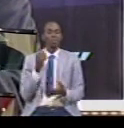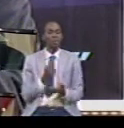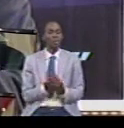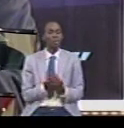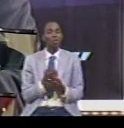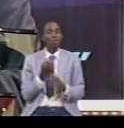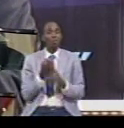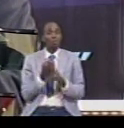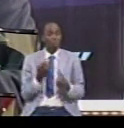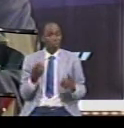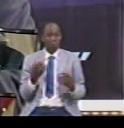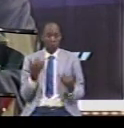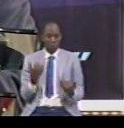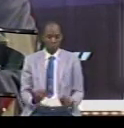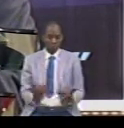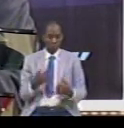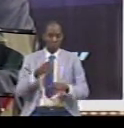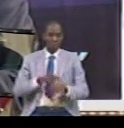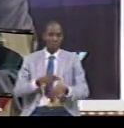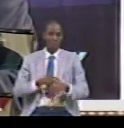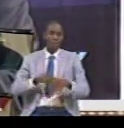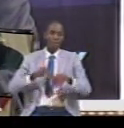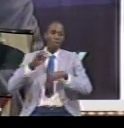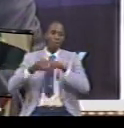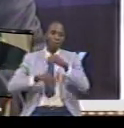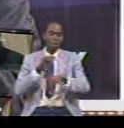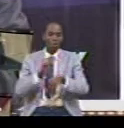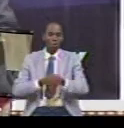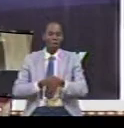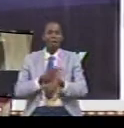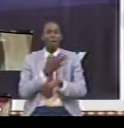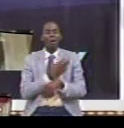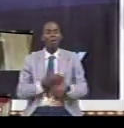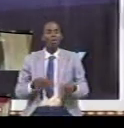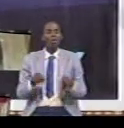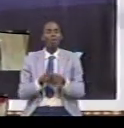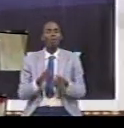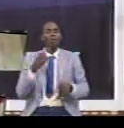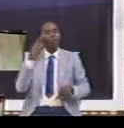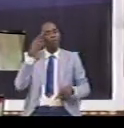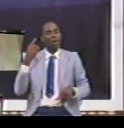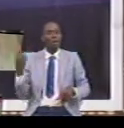from this time forth and even